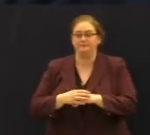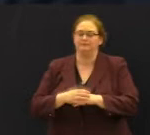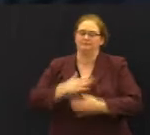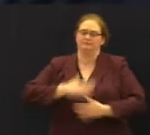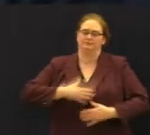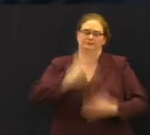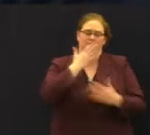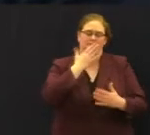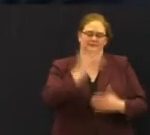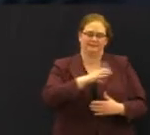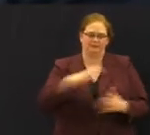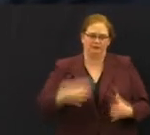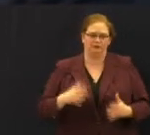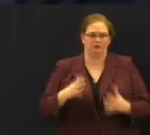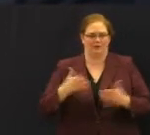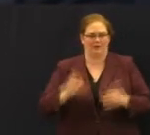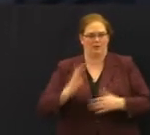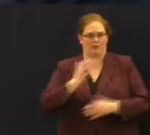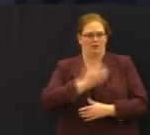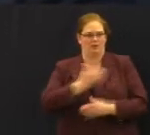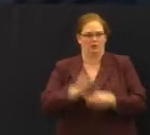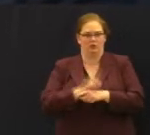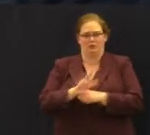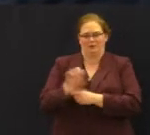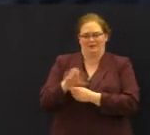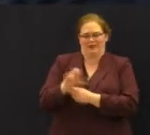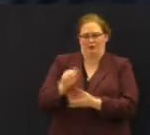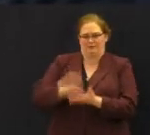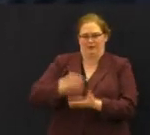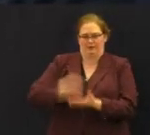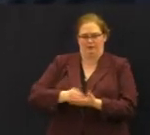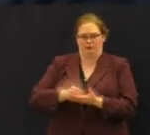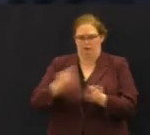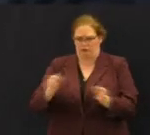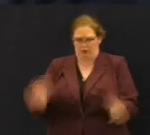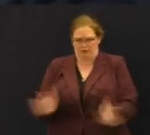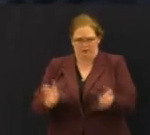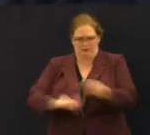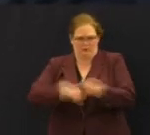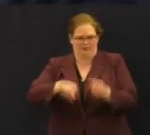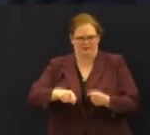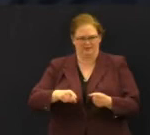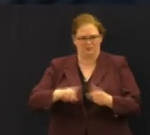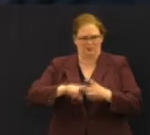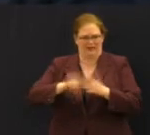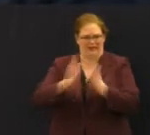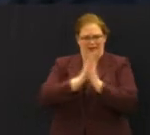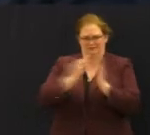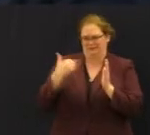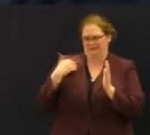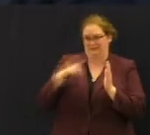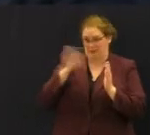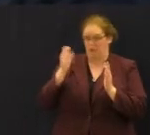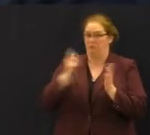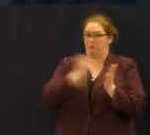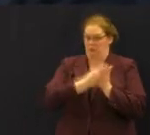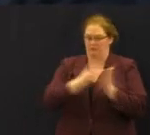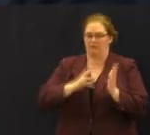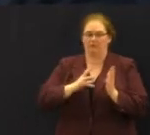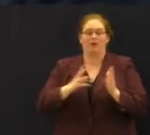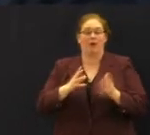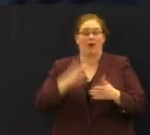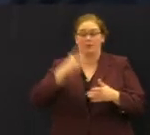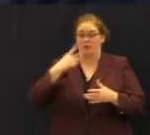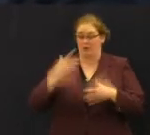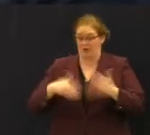for allowing us to utilize some of the CARES funding for this back in the summer. And as a result of this, what you're going to hear today,